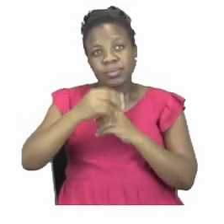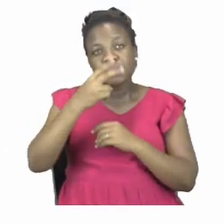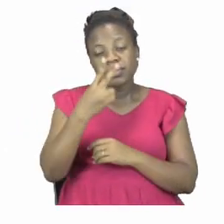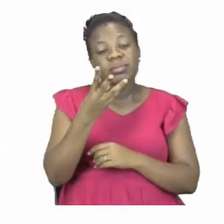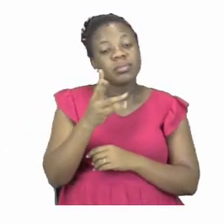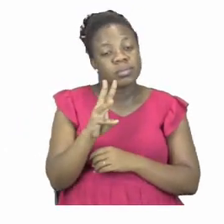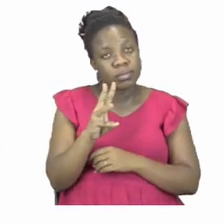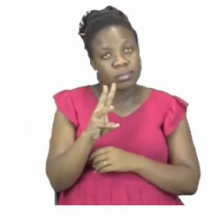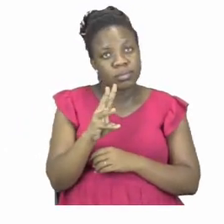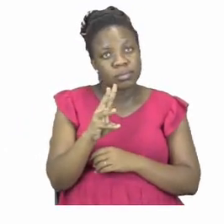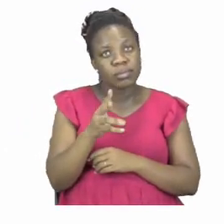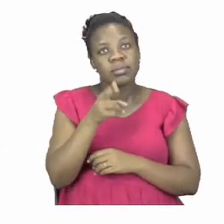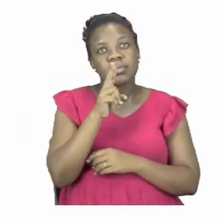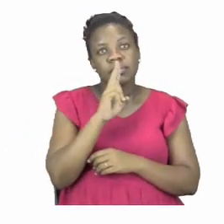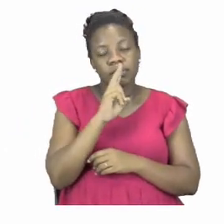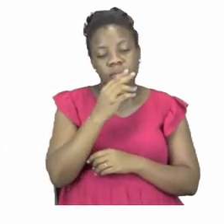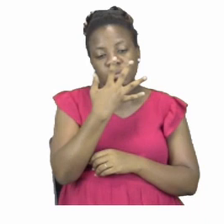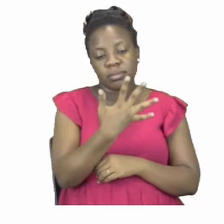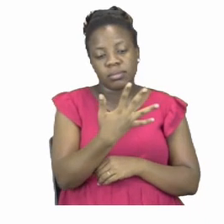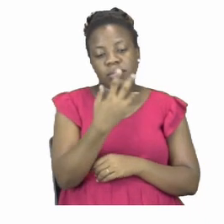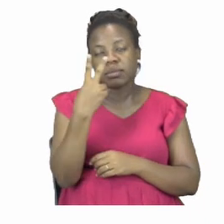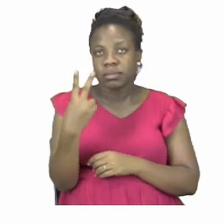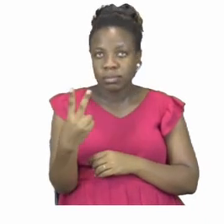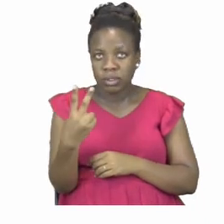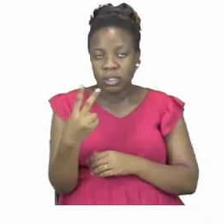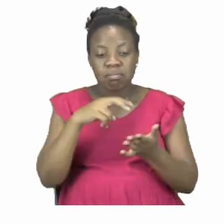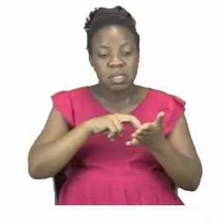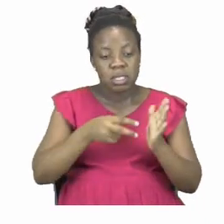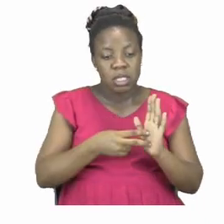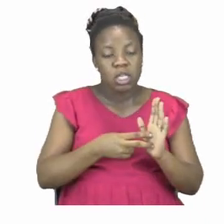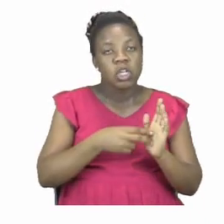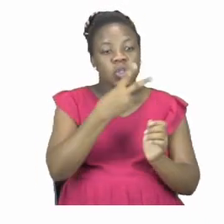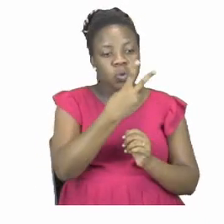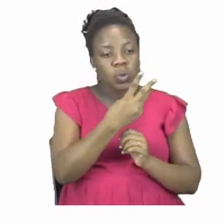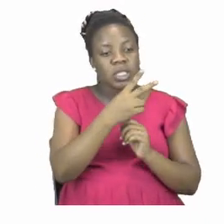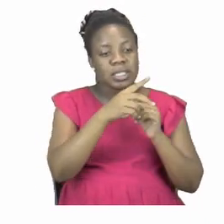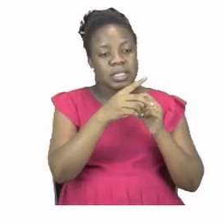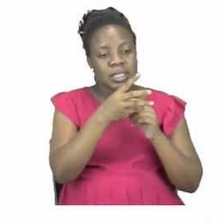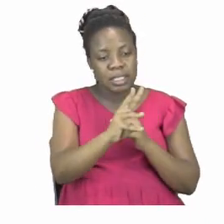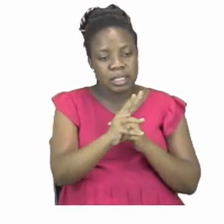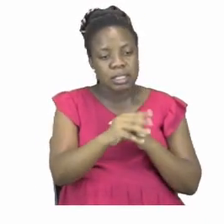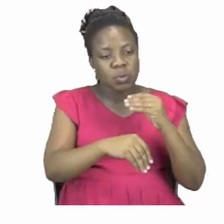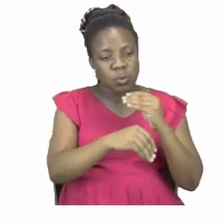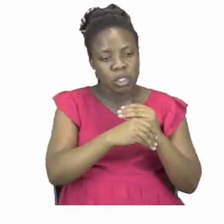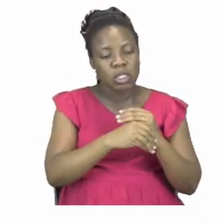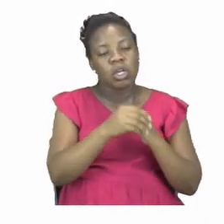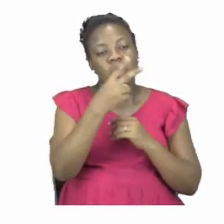get 52. That's when you have doubled it. But then if you say half